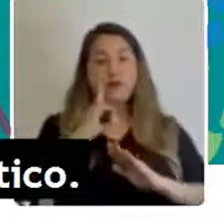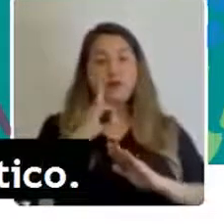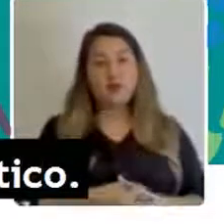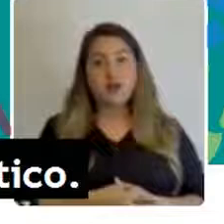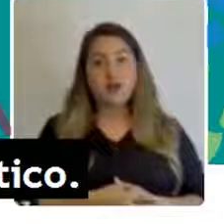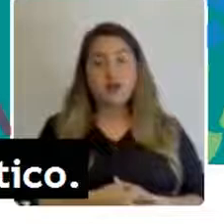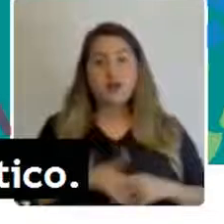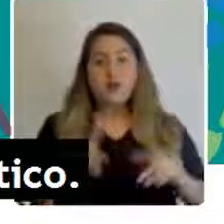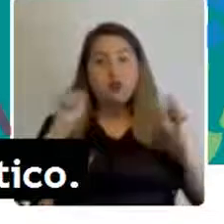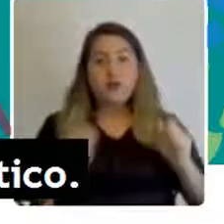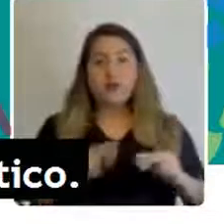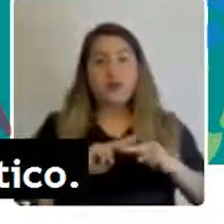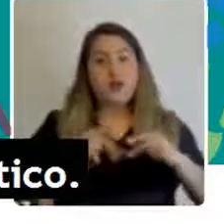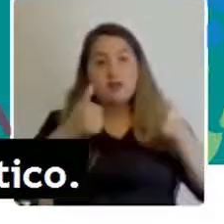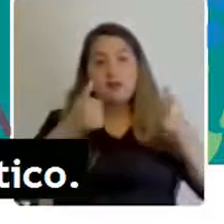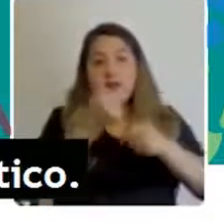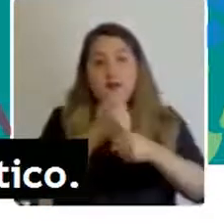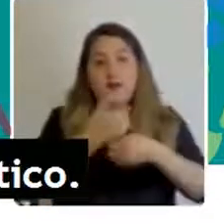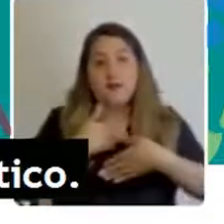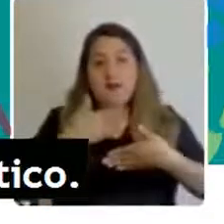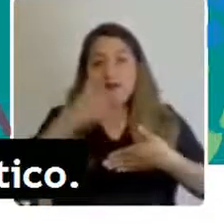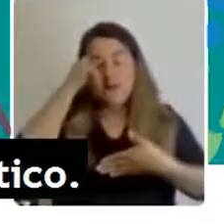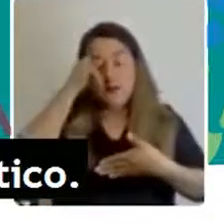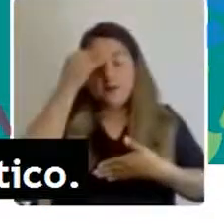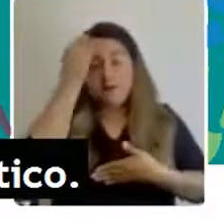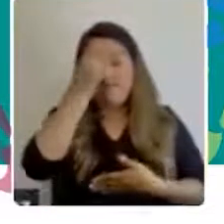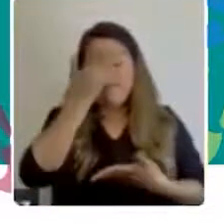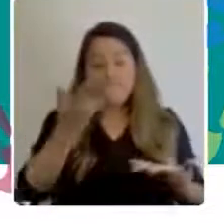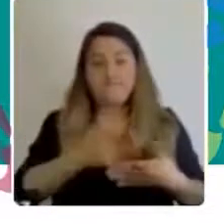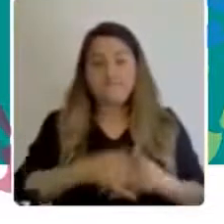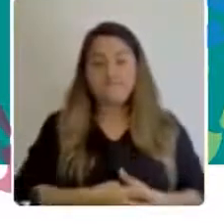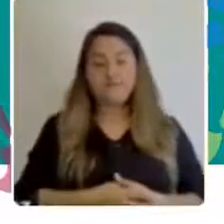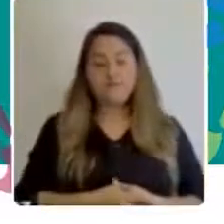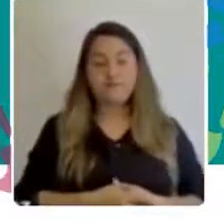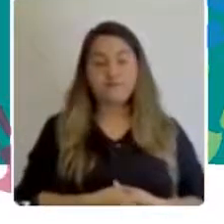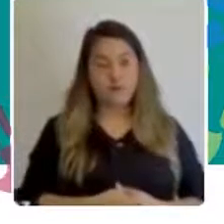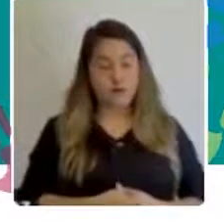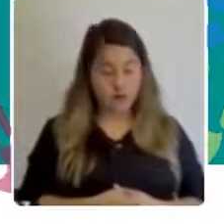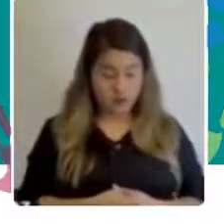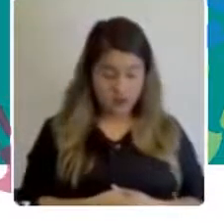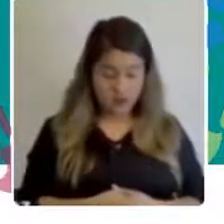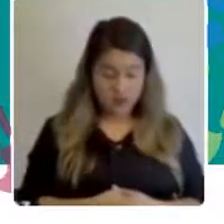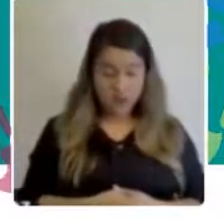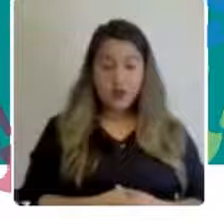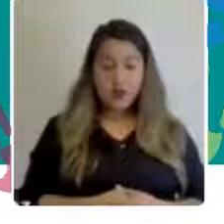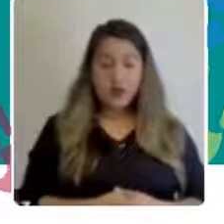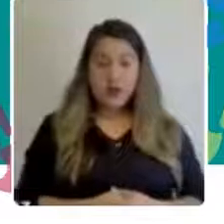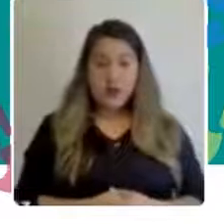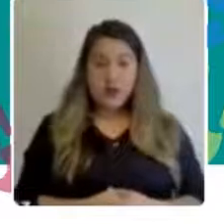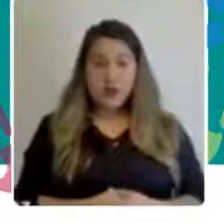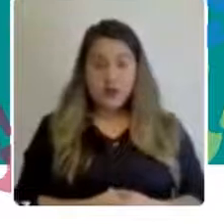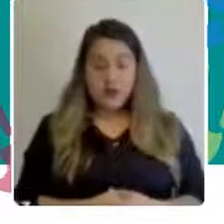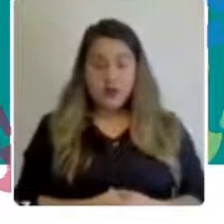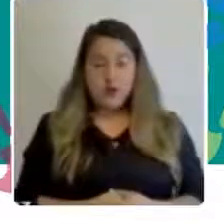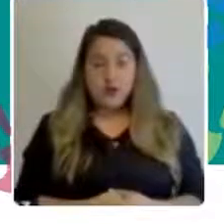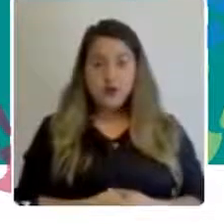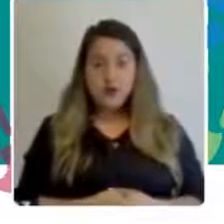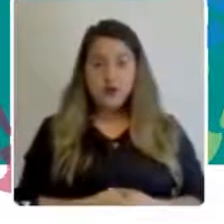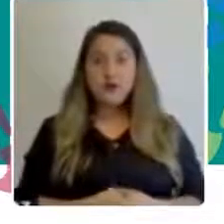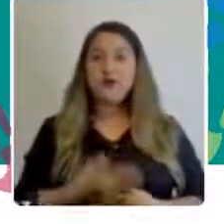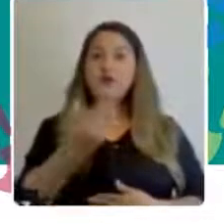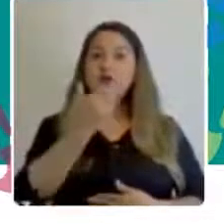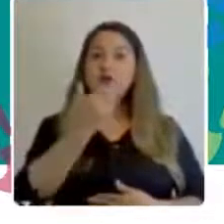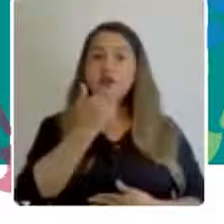but also for prevention and diagnosis. Then there are three